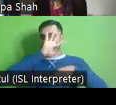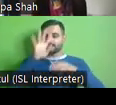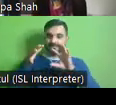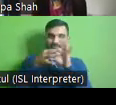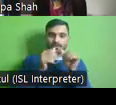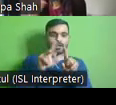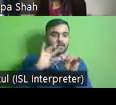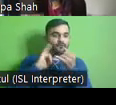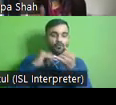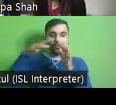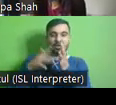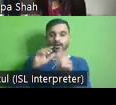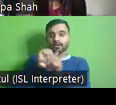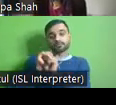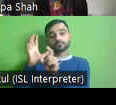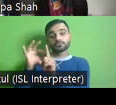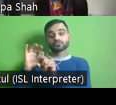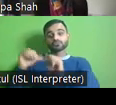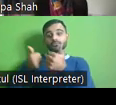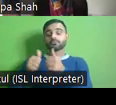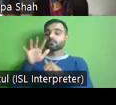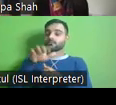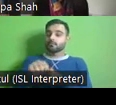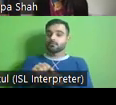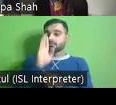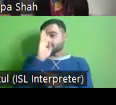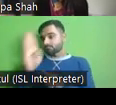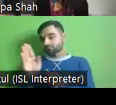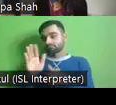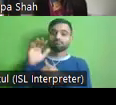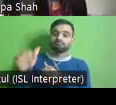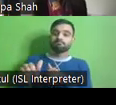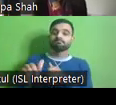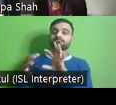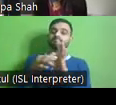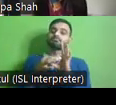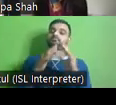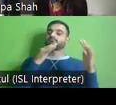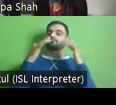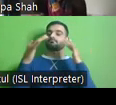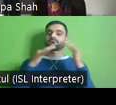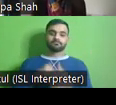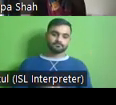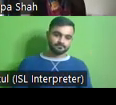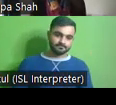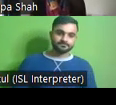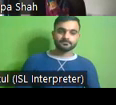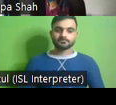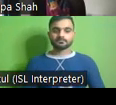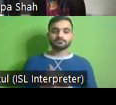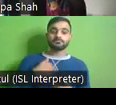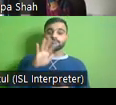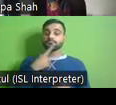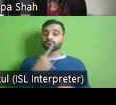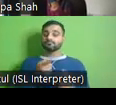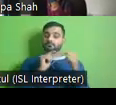egalitarian values, they've been able to do this through their access, direct access to land and forests. I've also